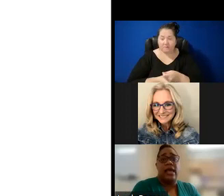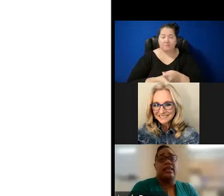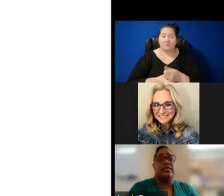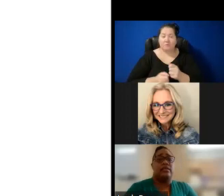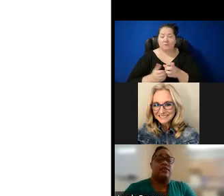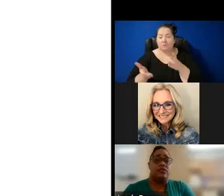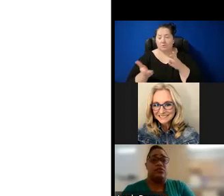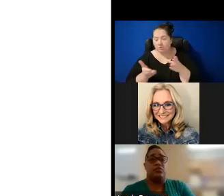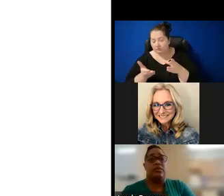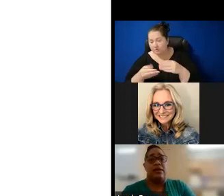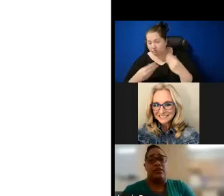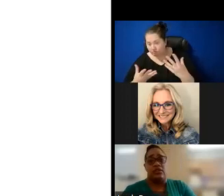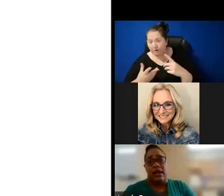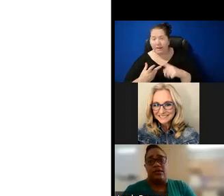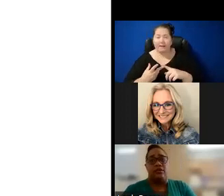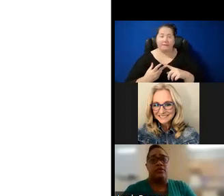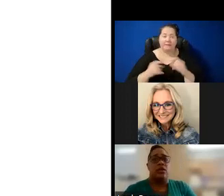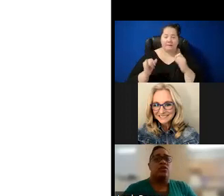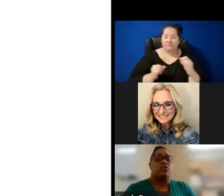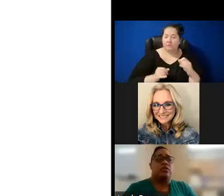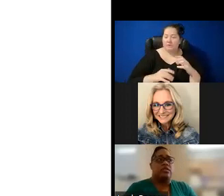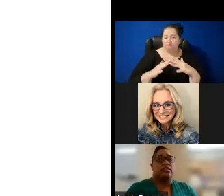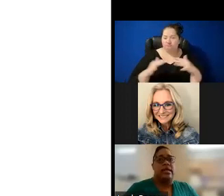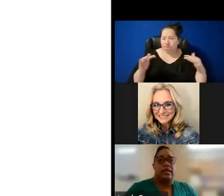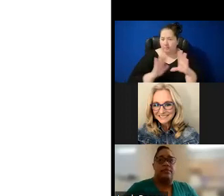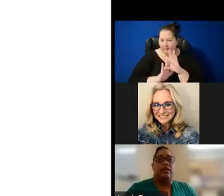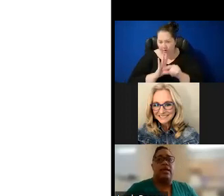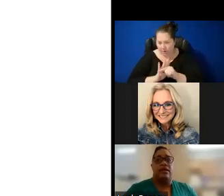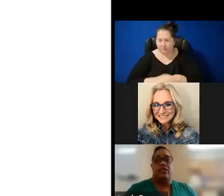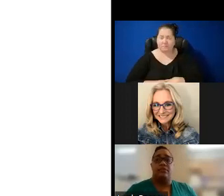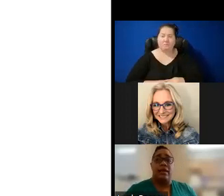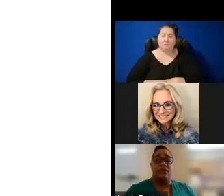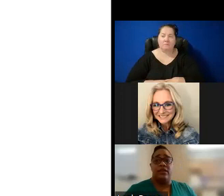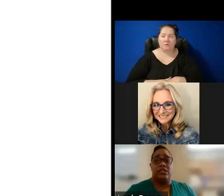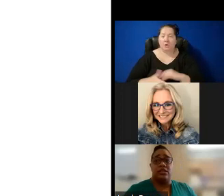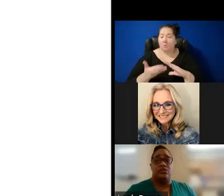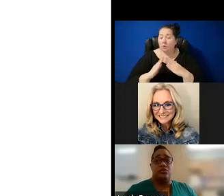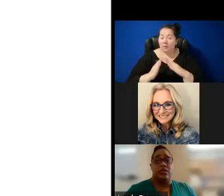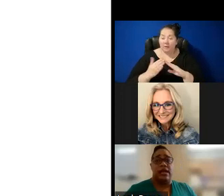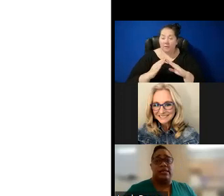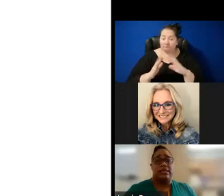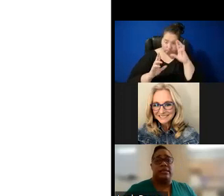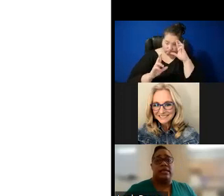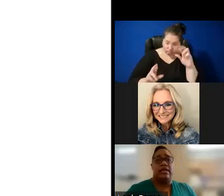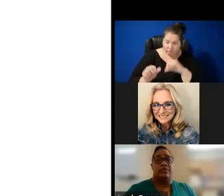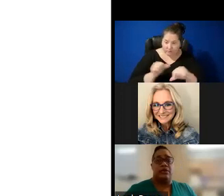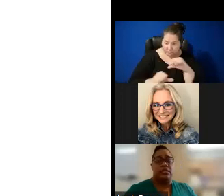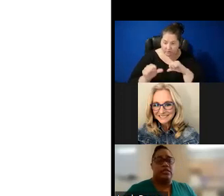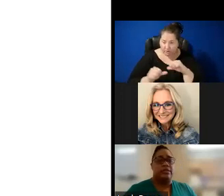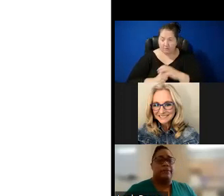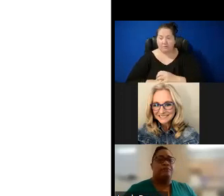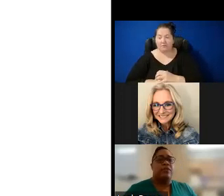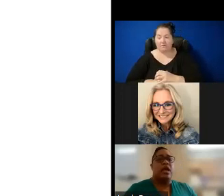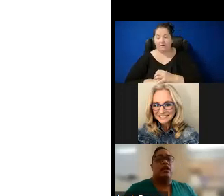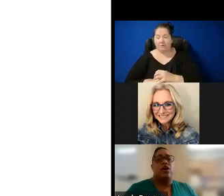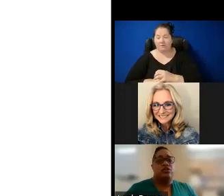providers and these individuals with diverse backgrounds. So this looks like communicating respect for each other's unique identity and